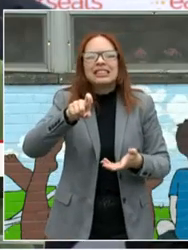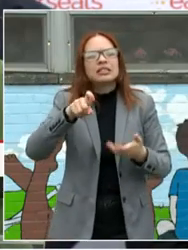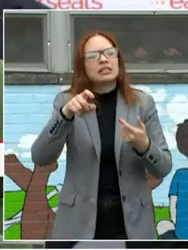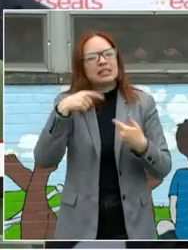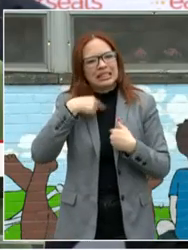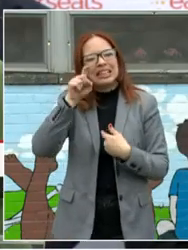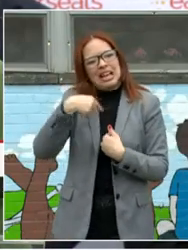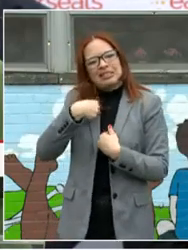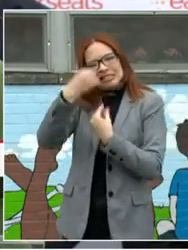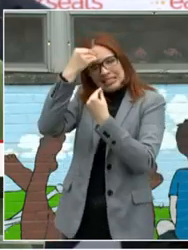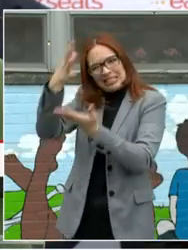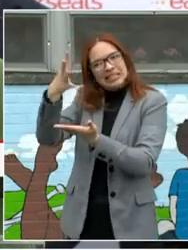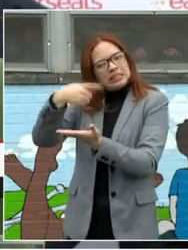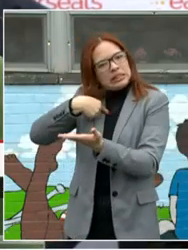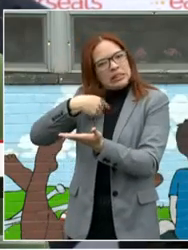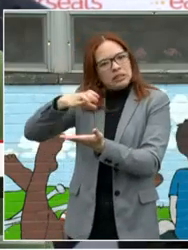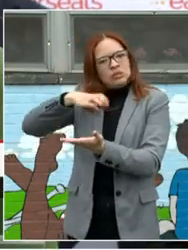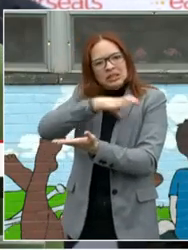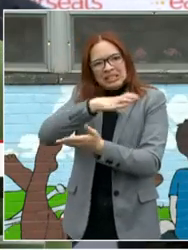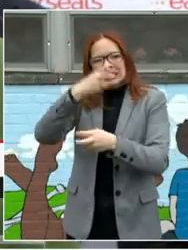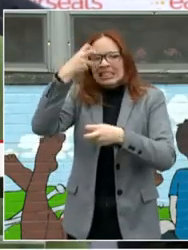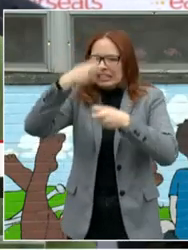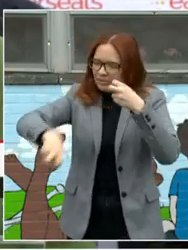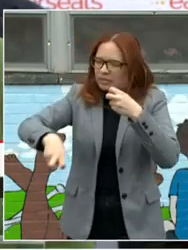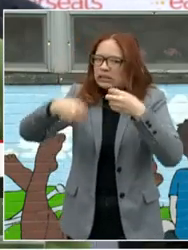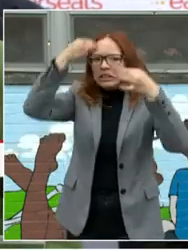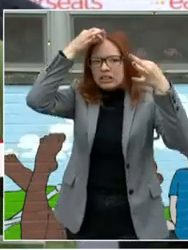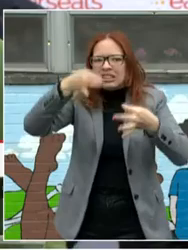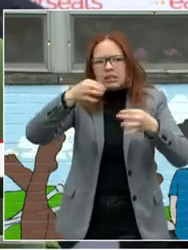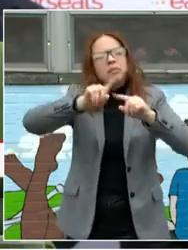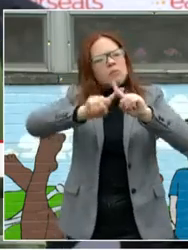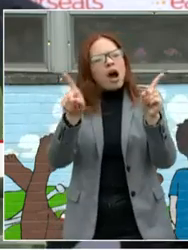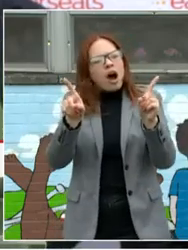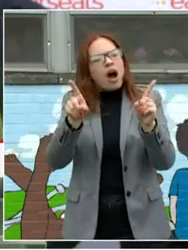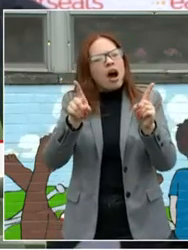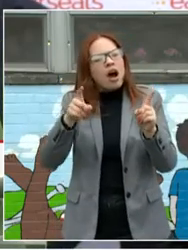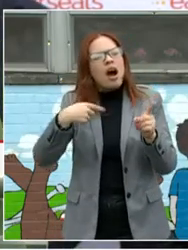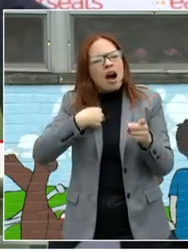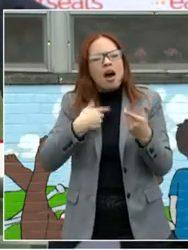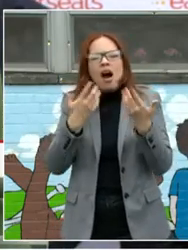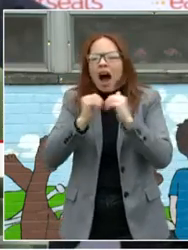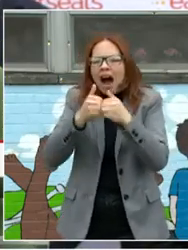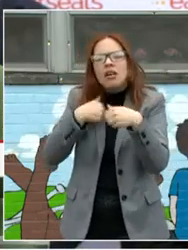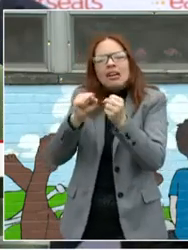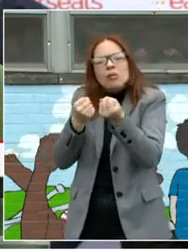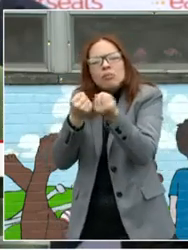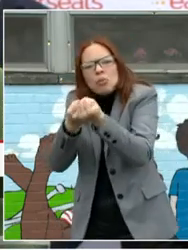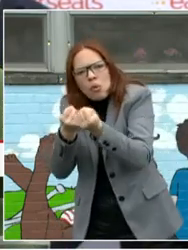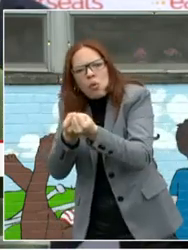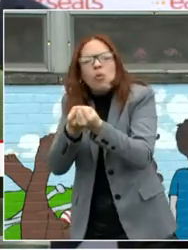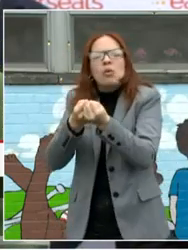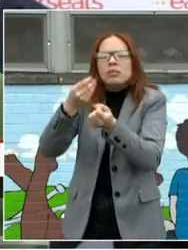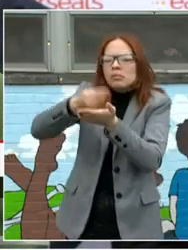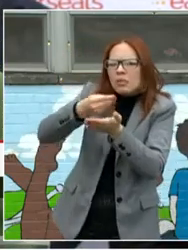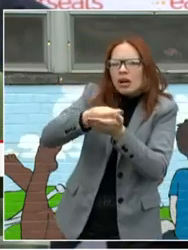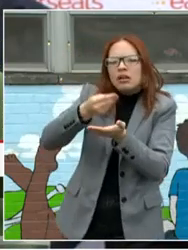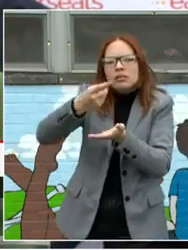our investments are about how do we help families, how do we put money in people's pockets, how do we help